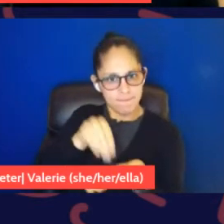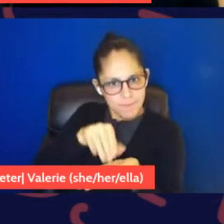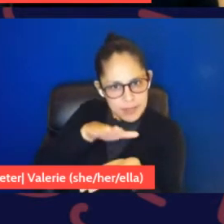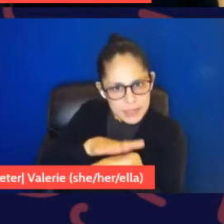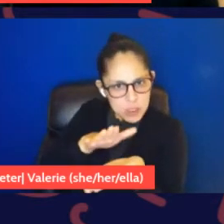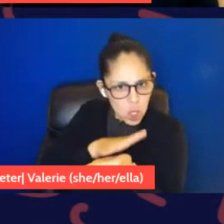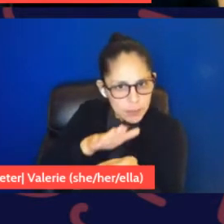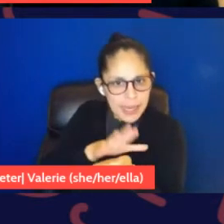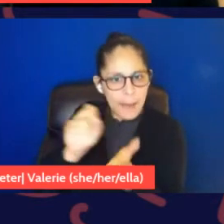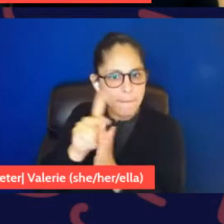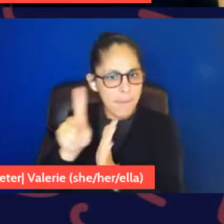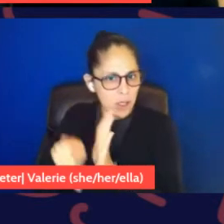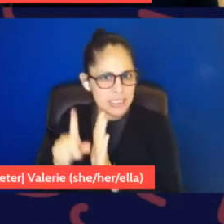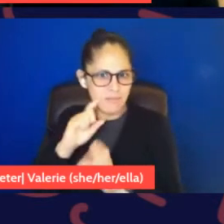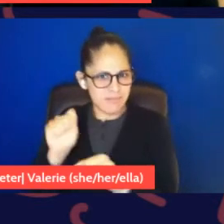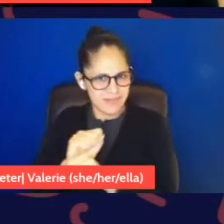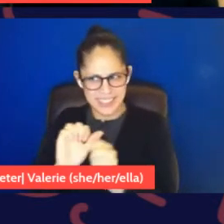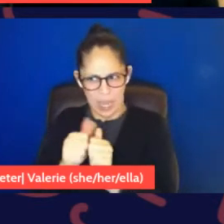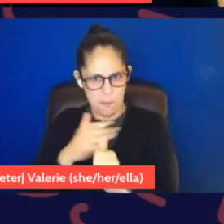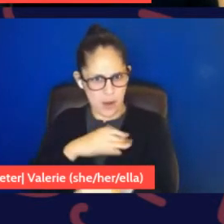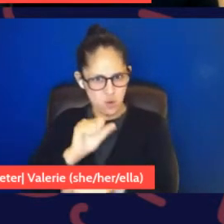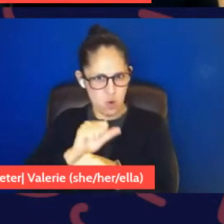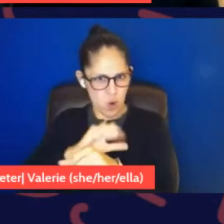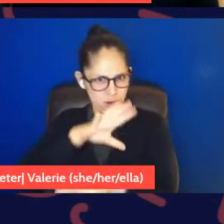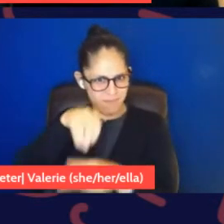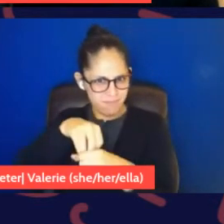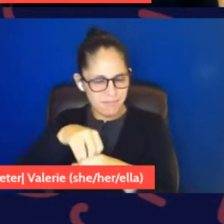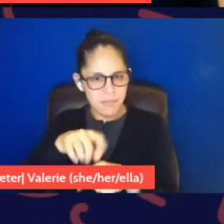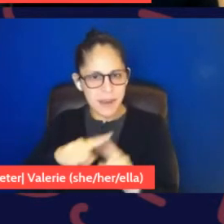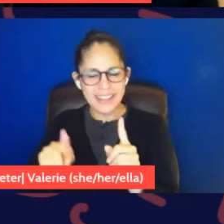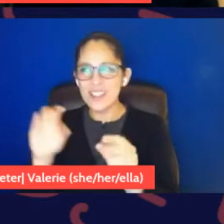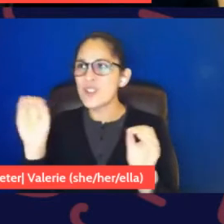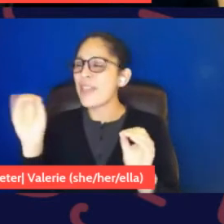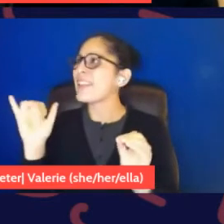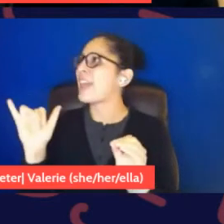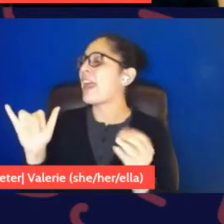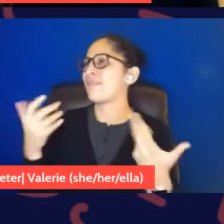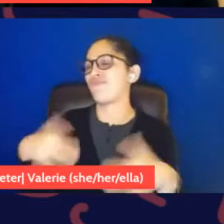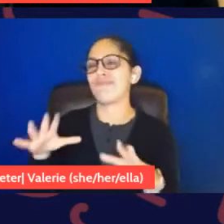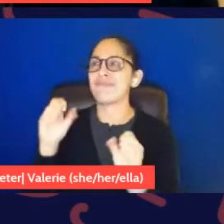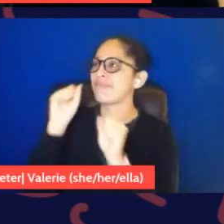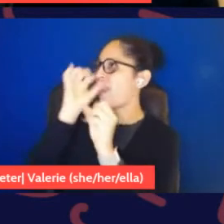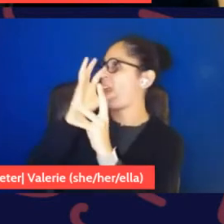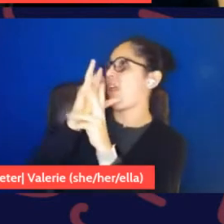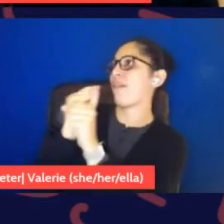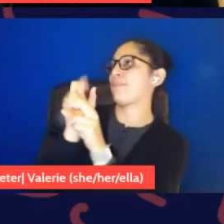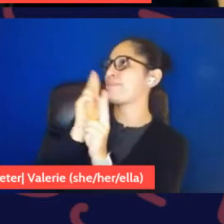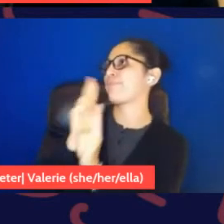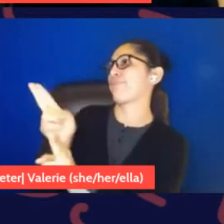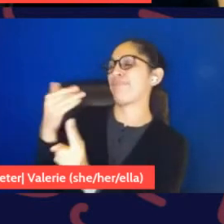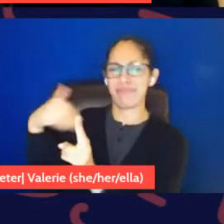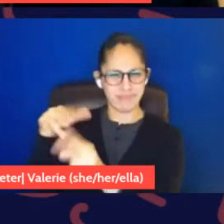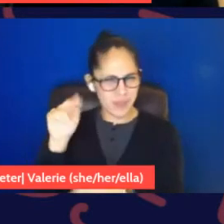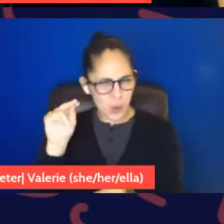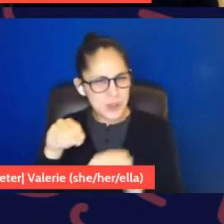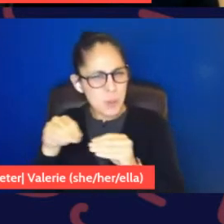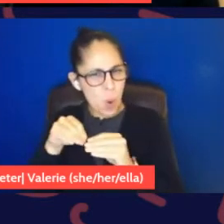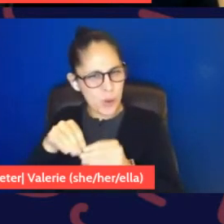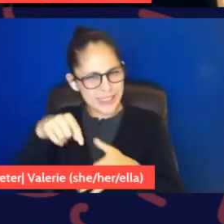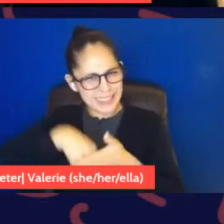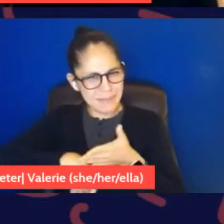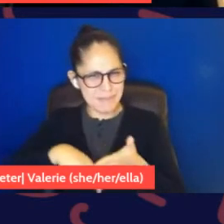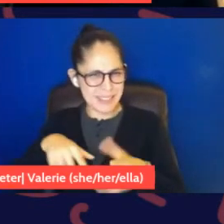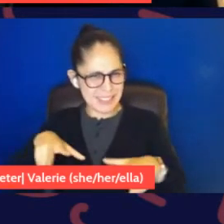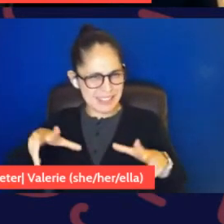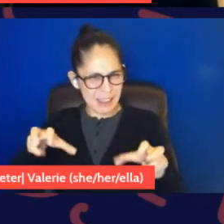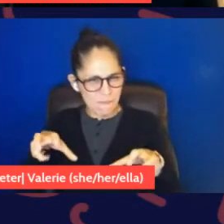And it wasn't even to like, honestly, I don't think there was anything noble in it. Like, I actually think I think it's a deeply selfish work. And